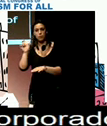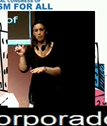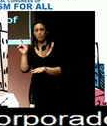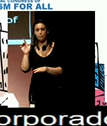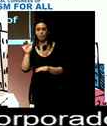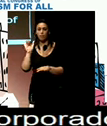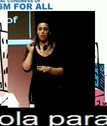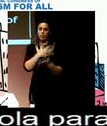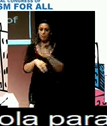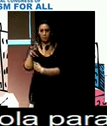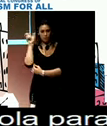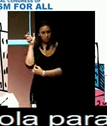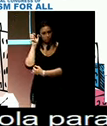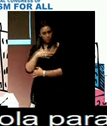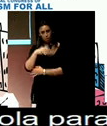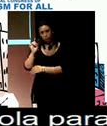so that